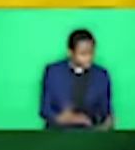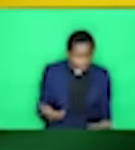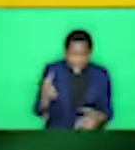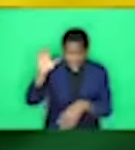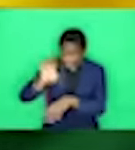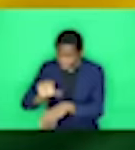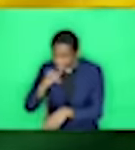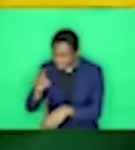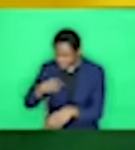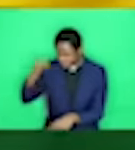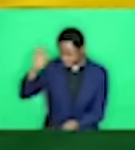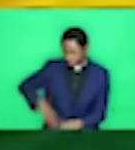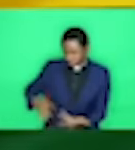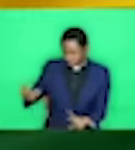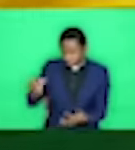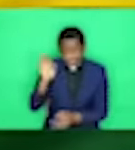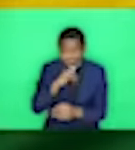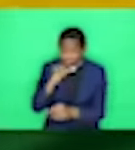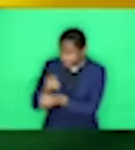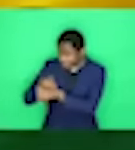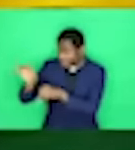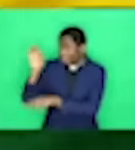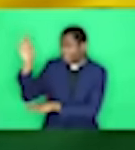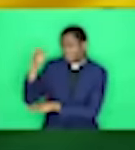it doesn't impact this flag.